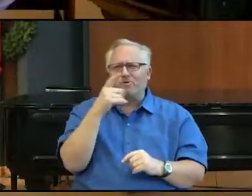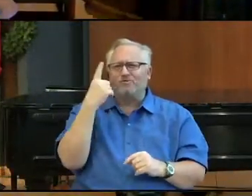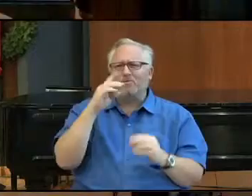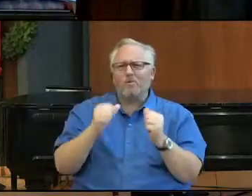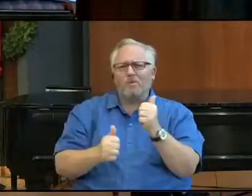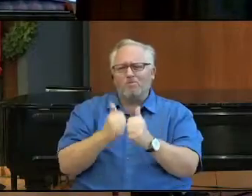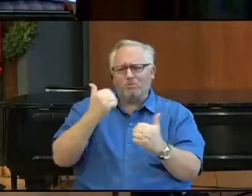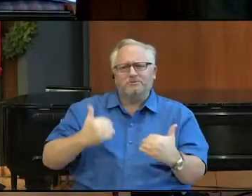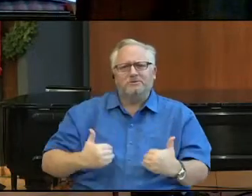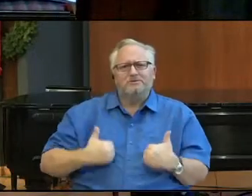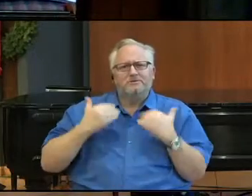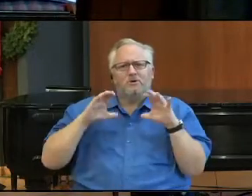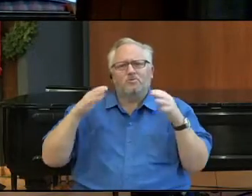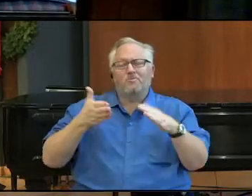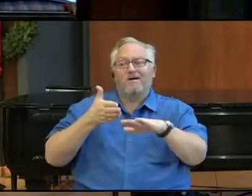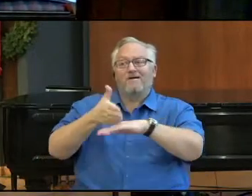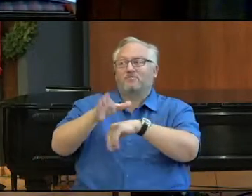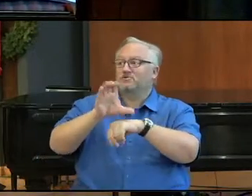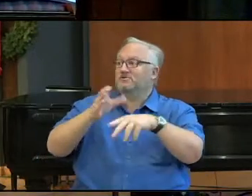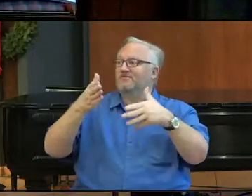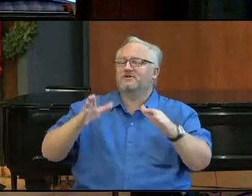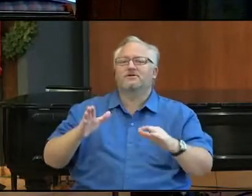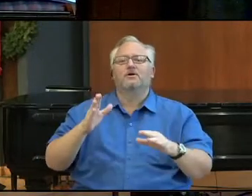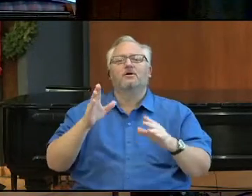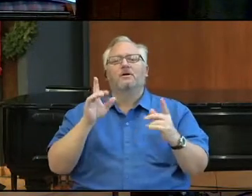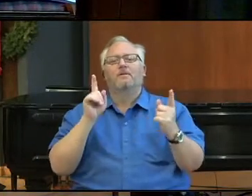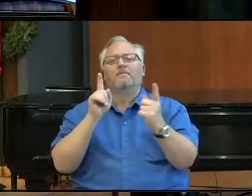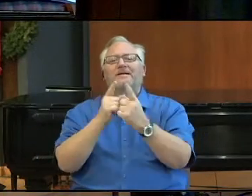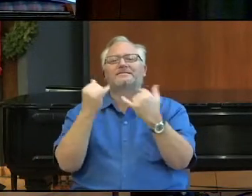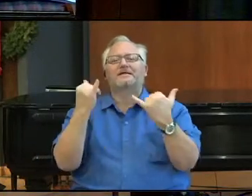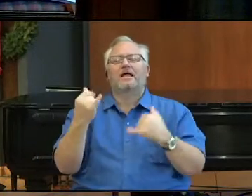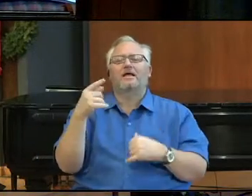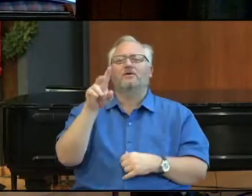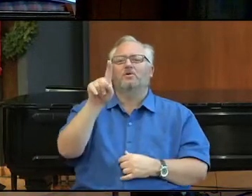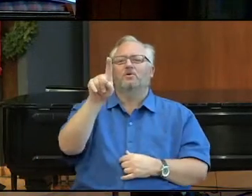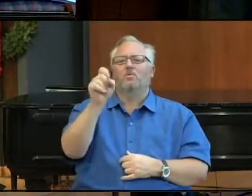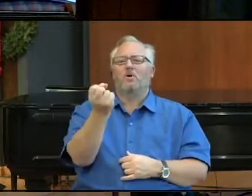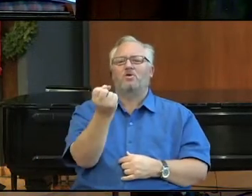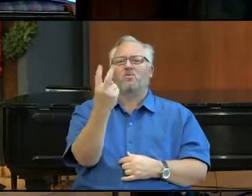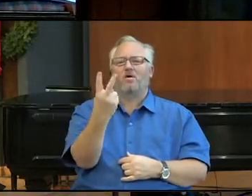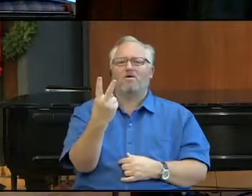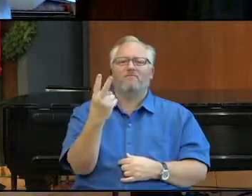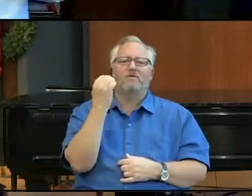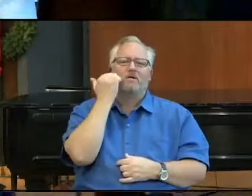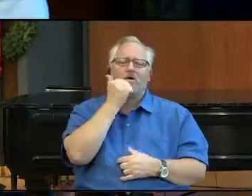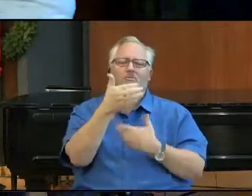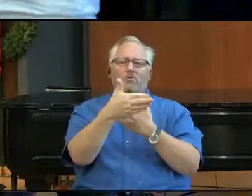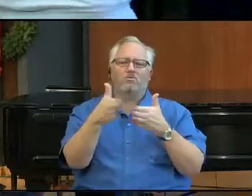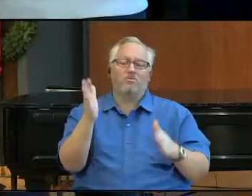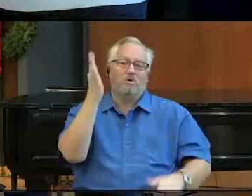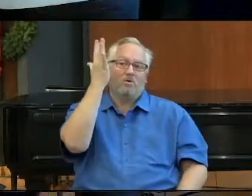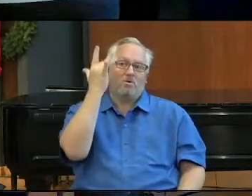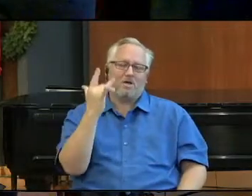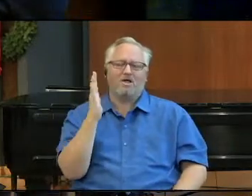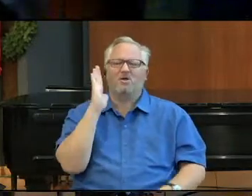parents after the service, they will be in the common room today because they're going to be using the sink.